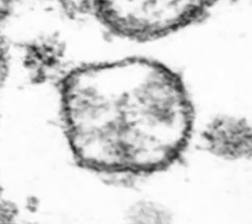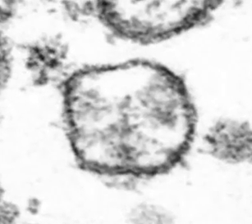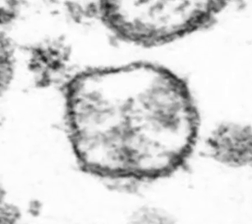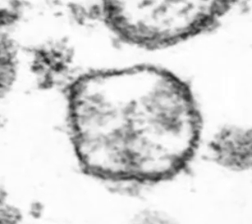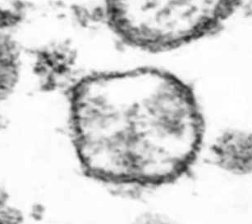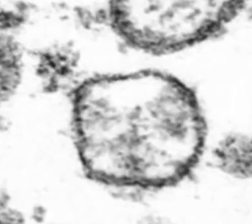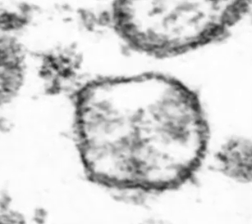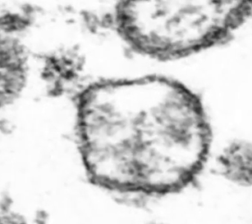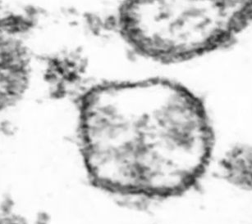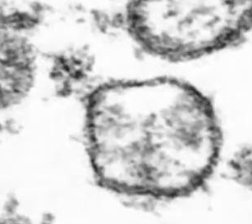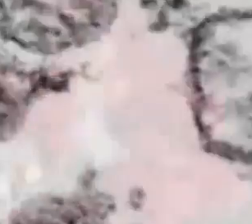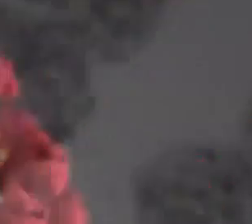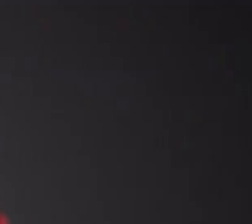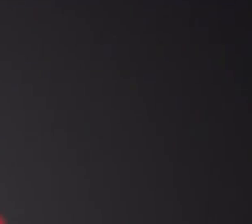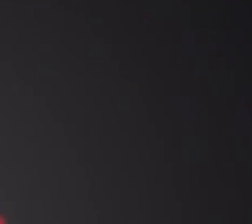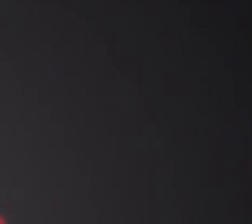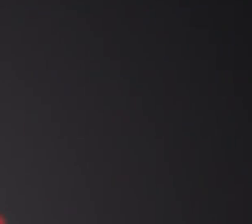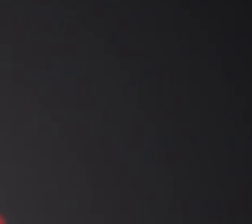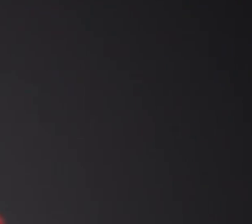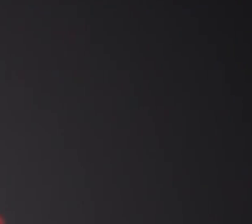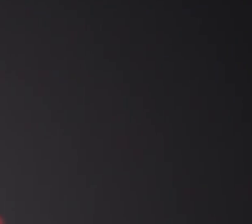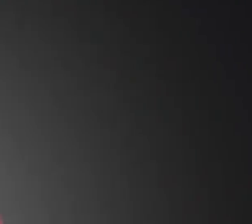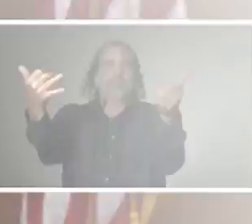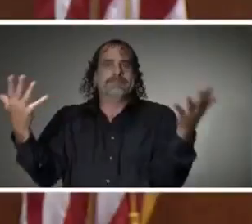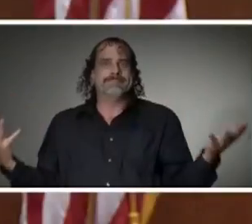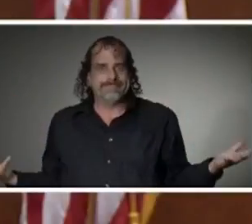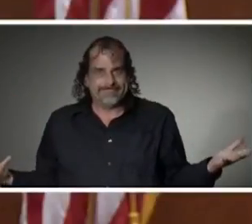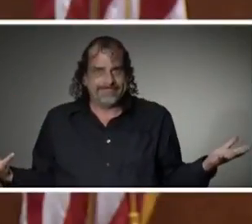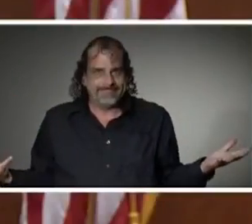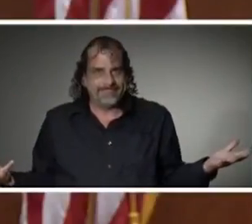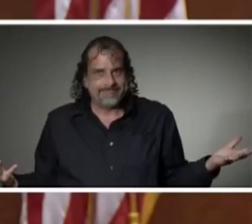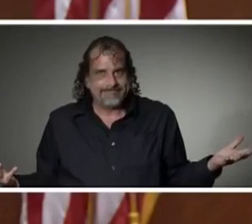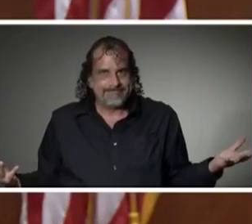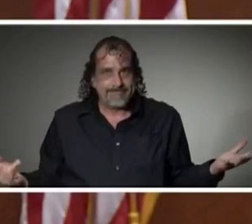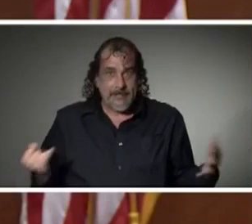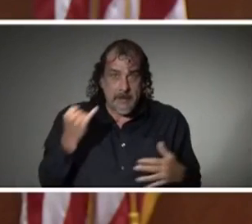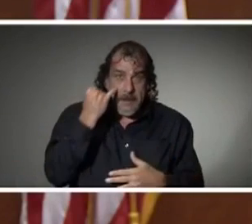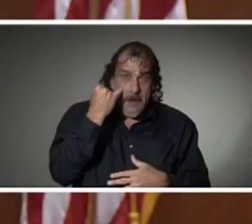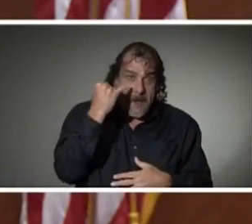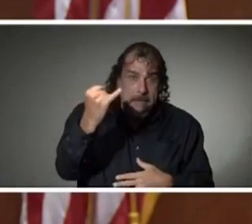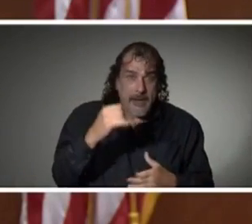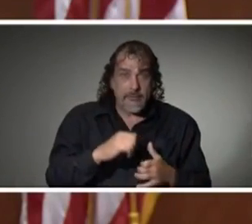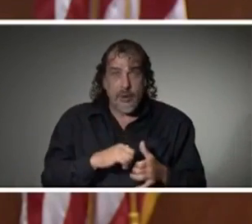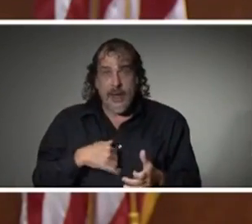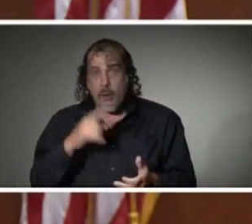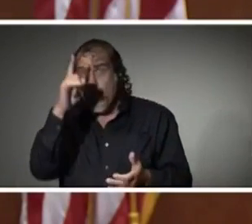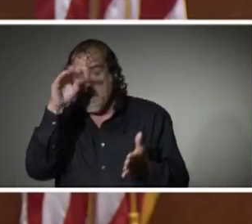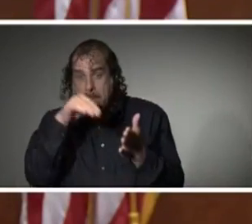help solve the problem, not herd immunity. Can you imagine what would happen if we had